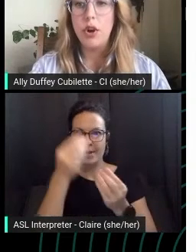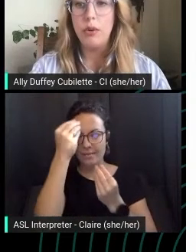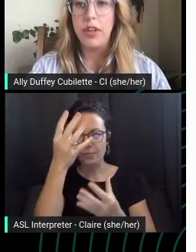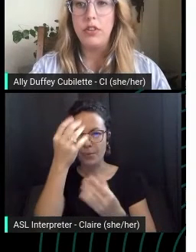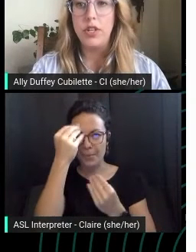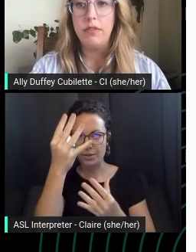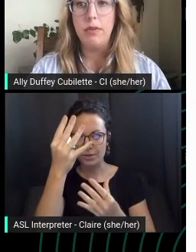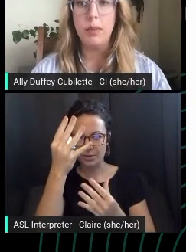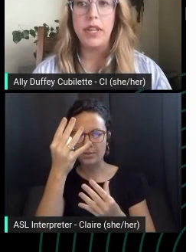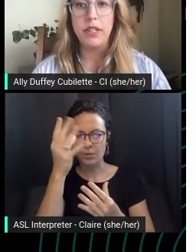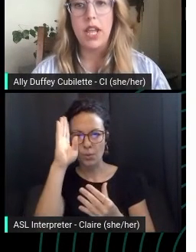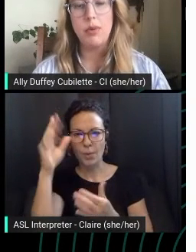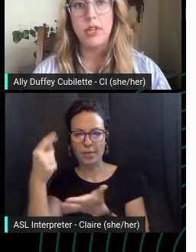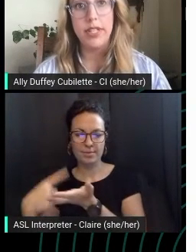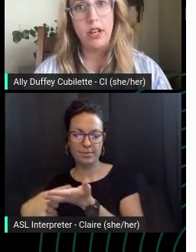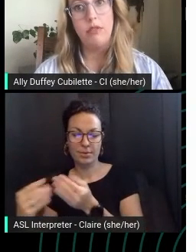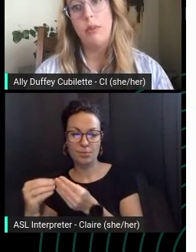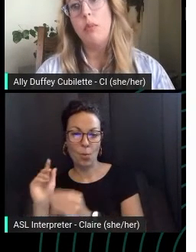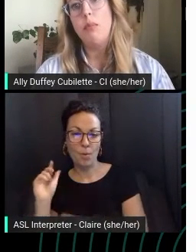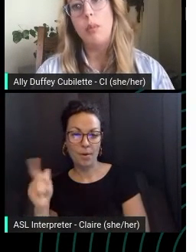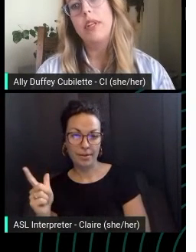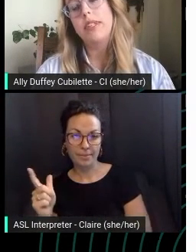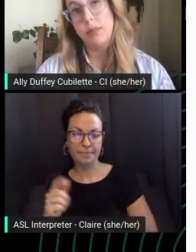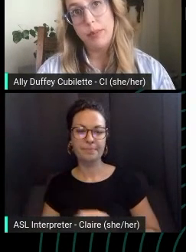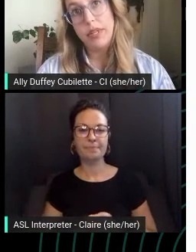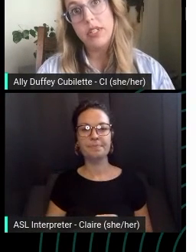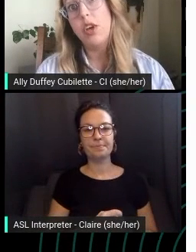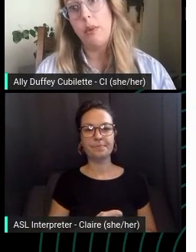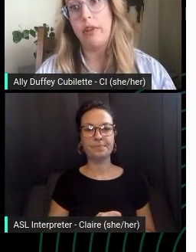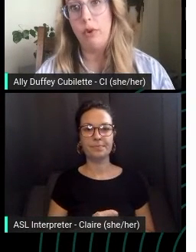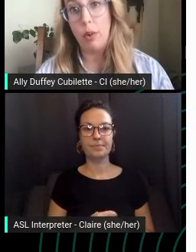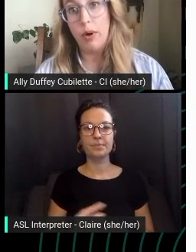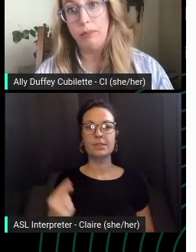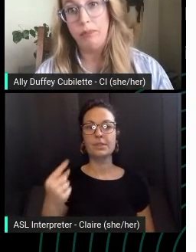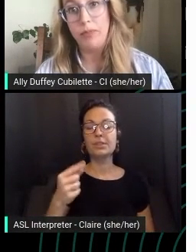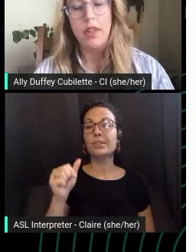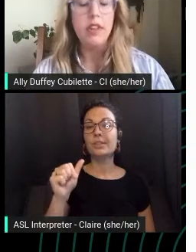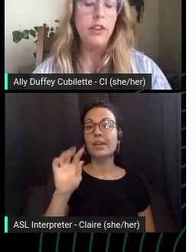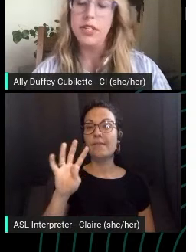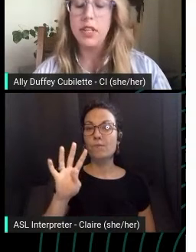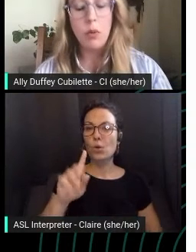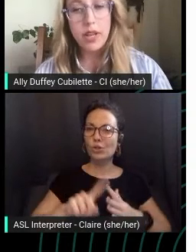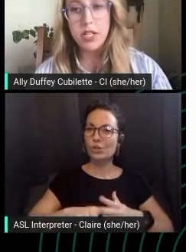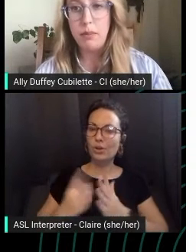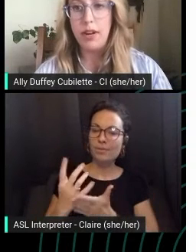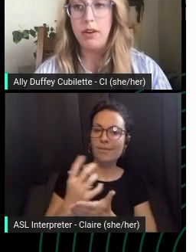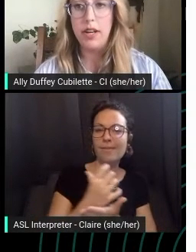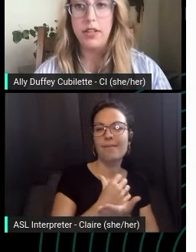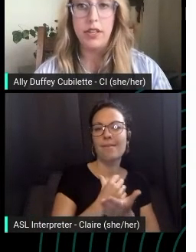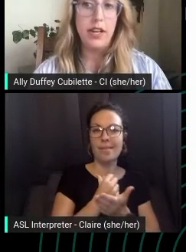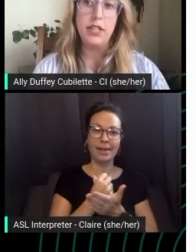important to note that GA4 begins capturing data from the moment it's implemented going forward. There isn't a